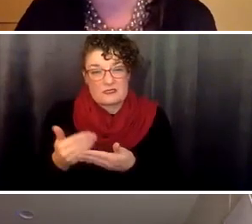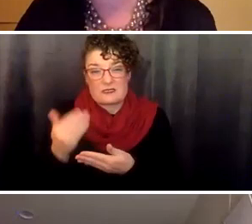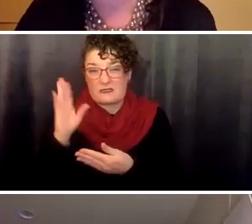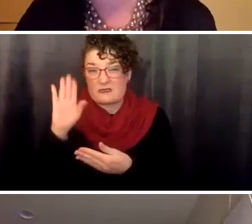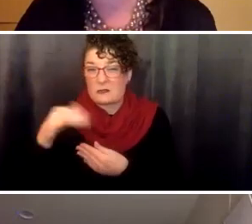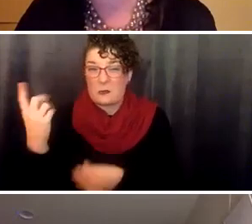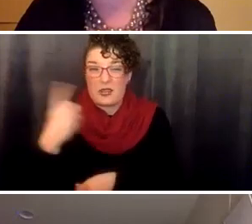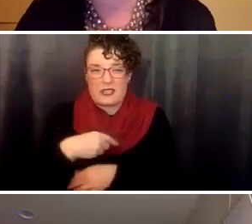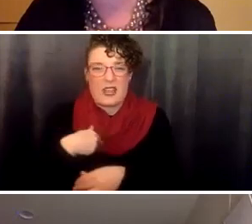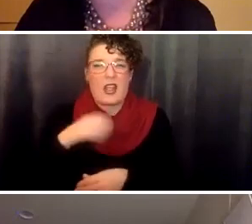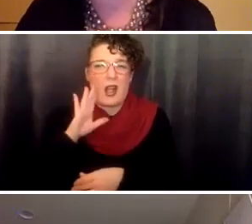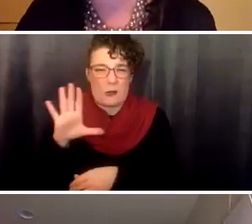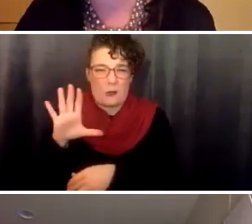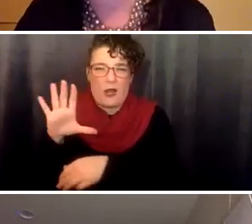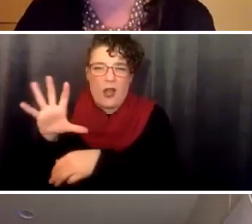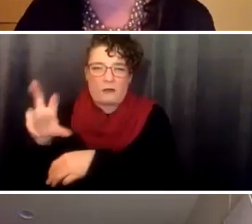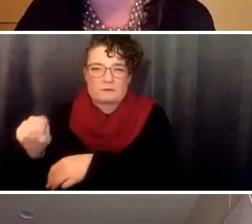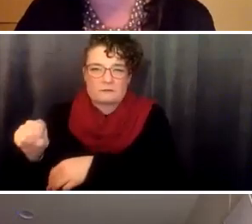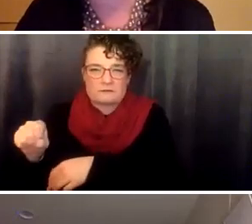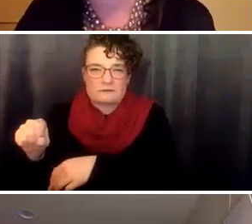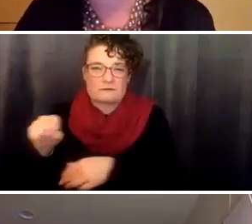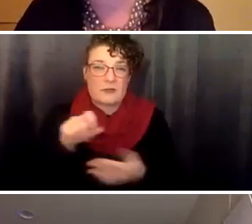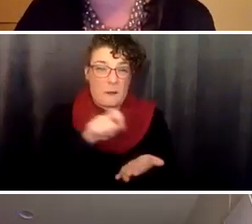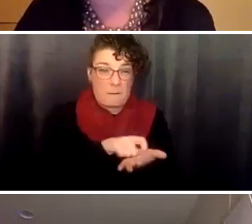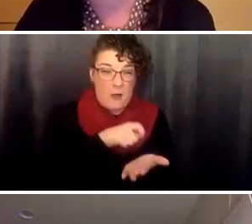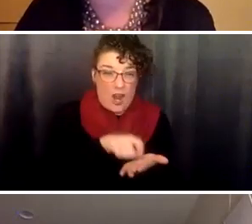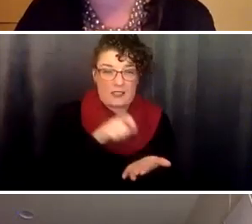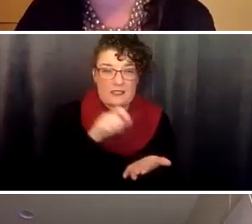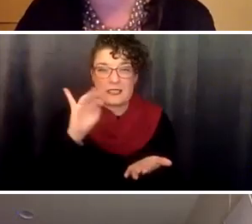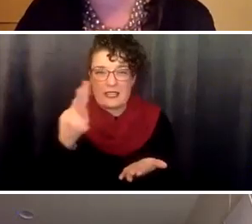I'll grab a hold and the marks and the ink will be bold.